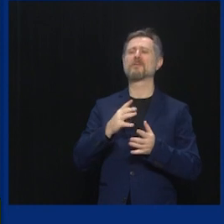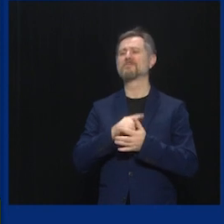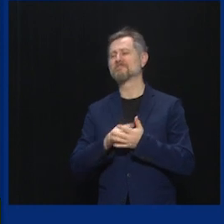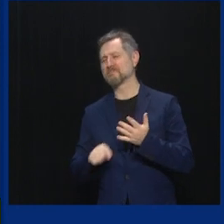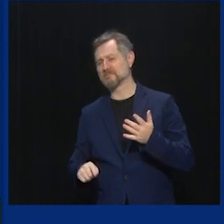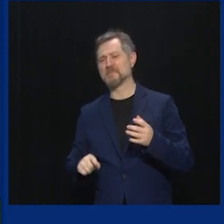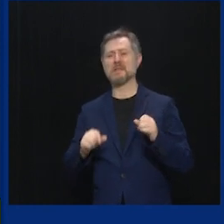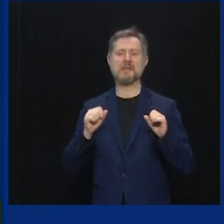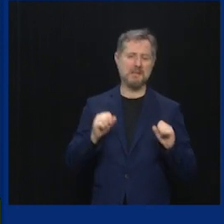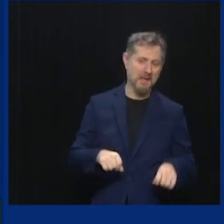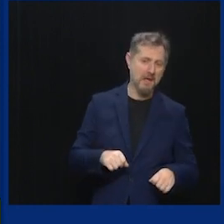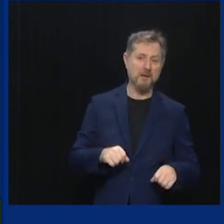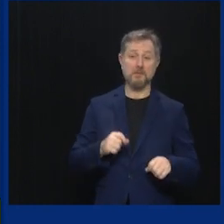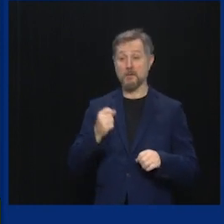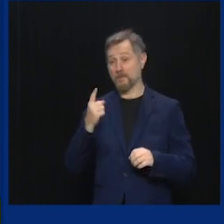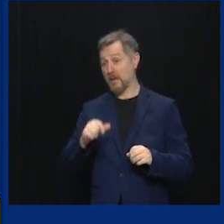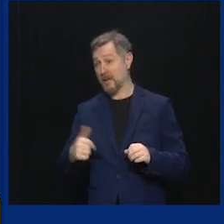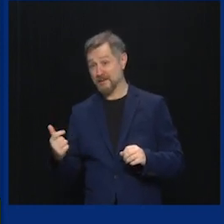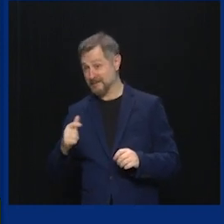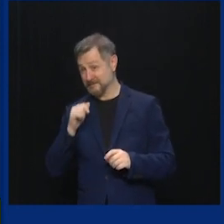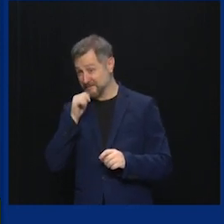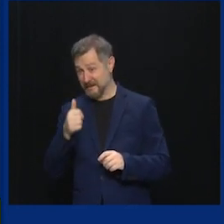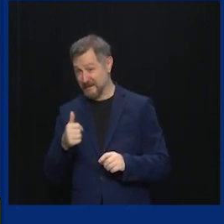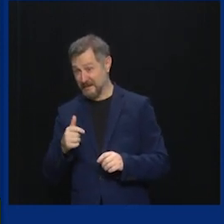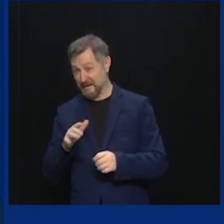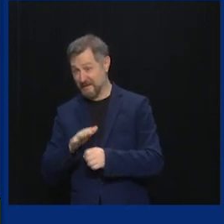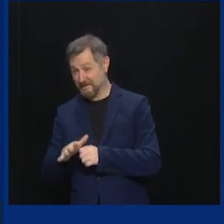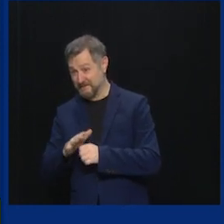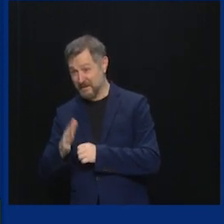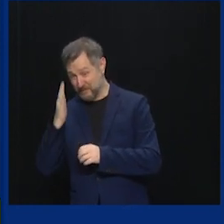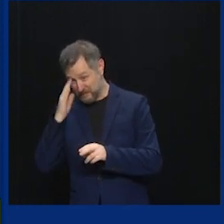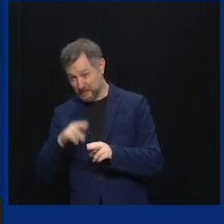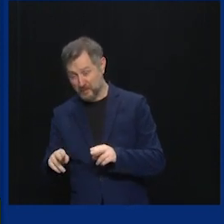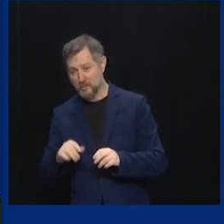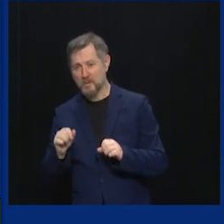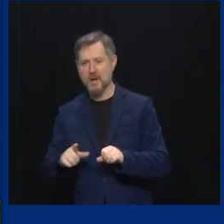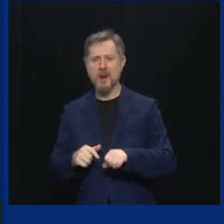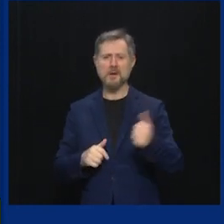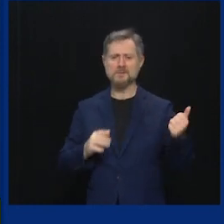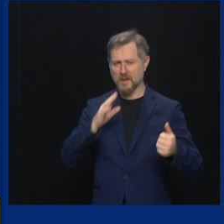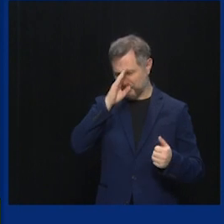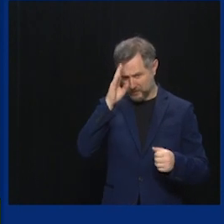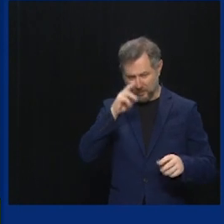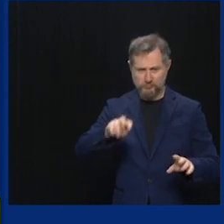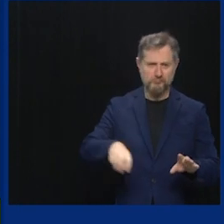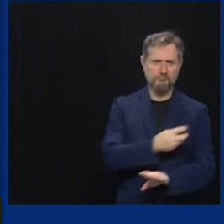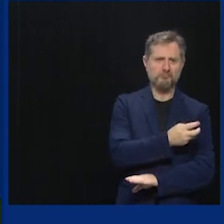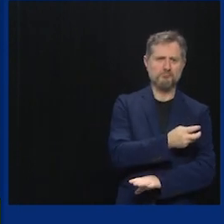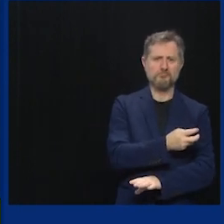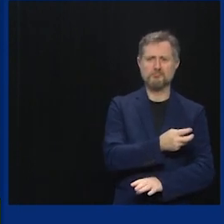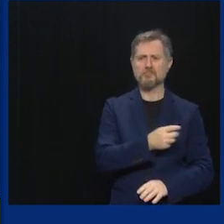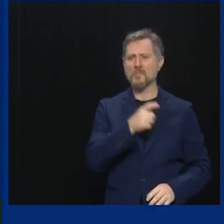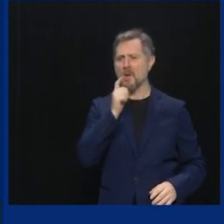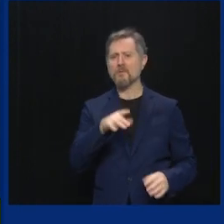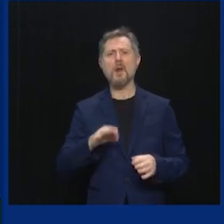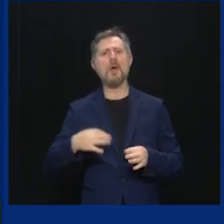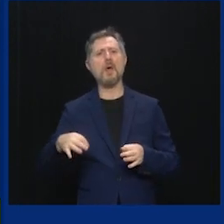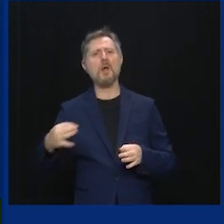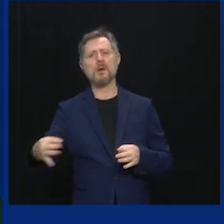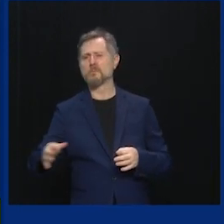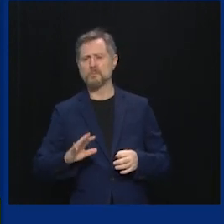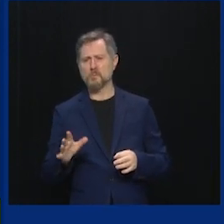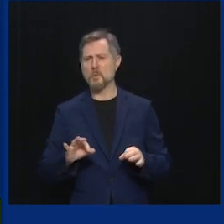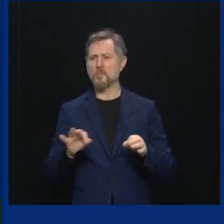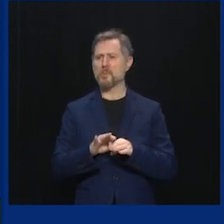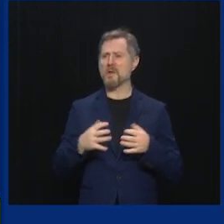at other places other than hospitals. And we want to make sure that no one puts off critically important preventative procedures,